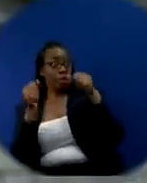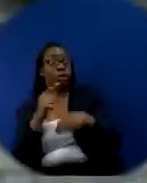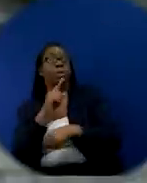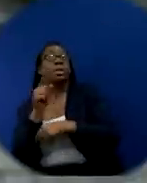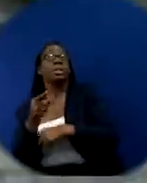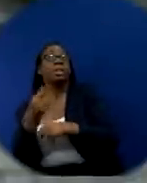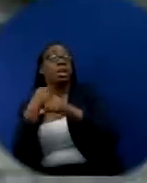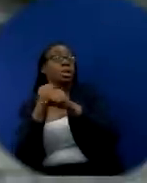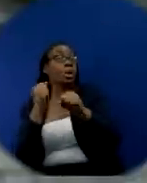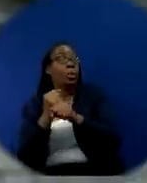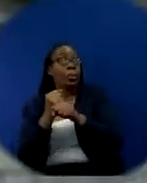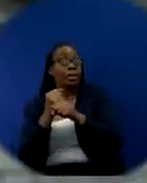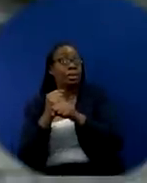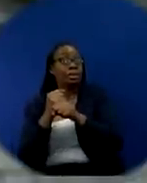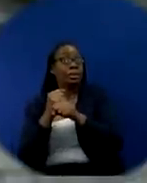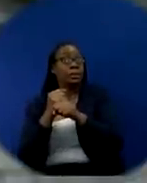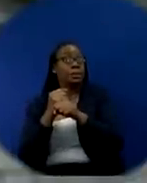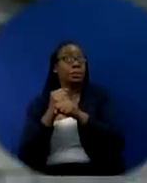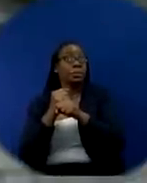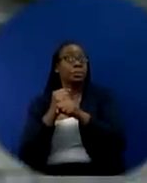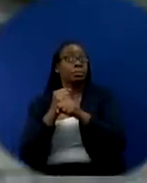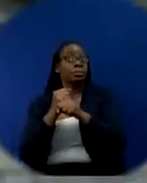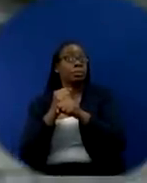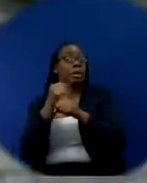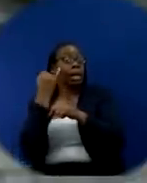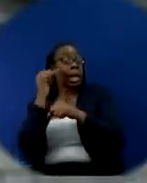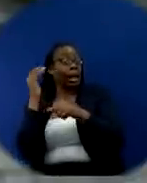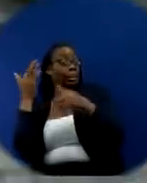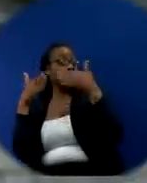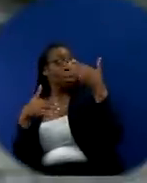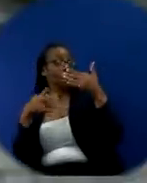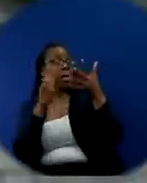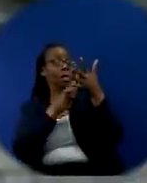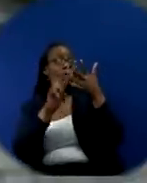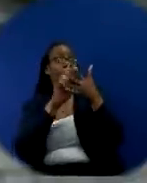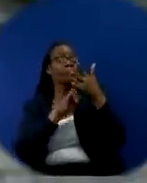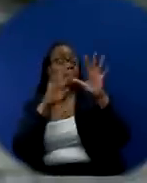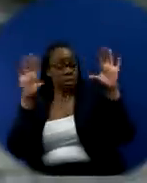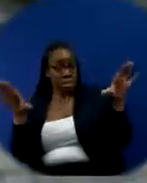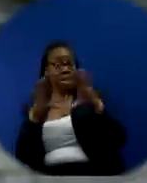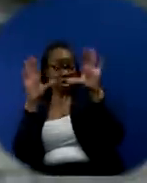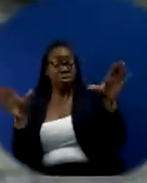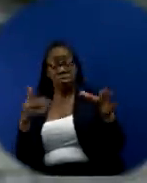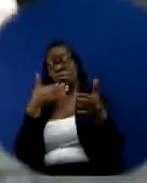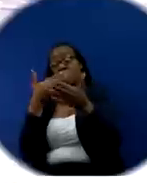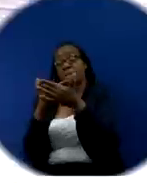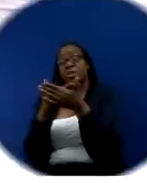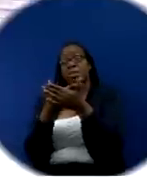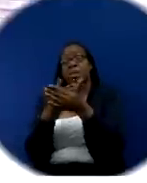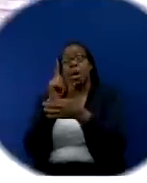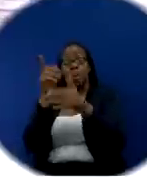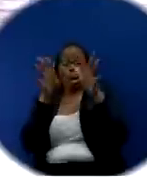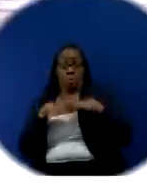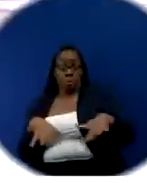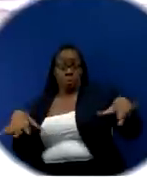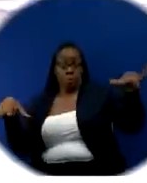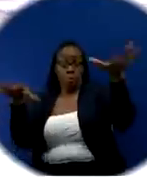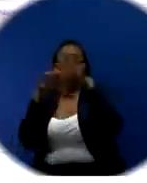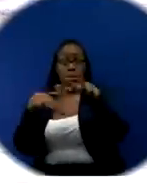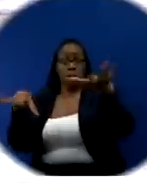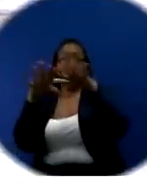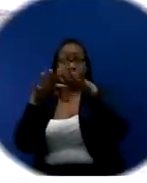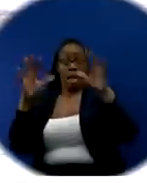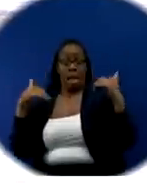who make their rationale in the later verses that they are doing fairly well. One just bought a field. Another just bought some